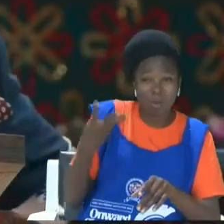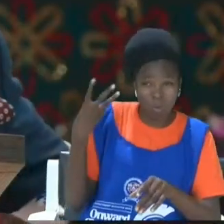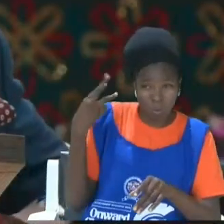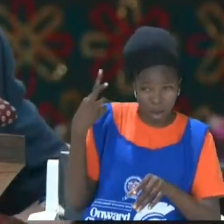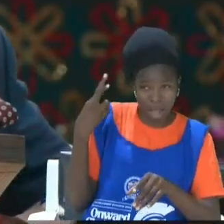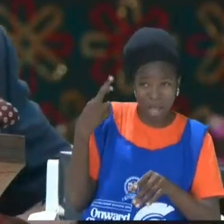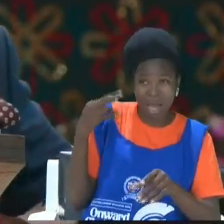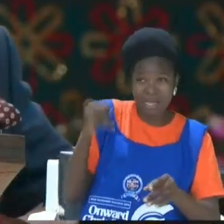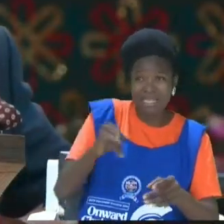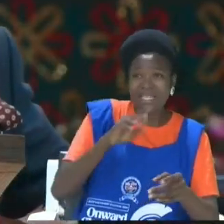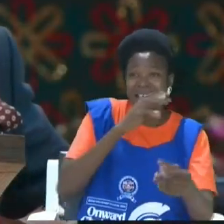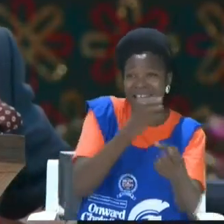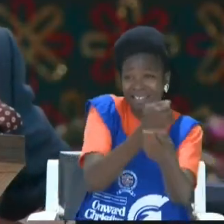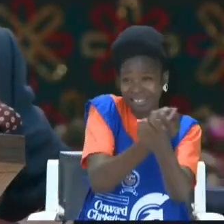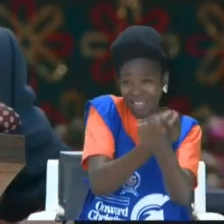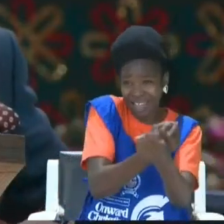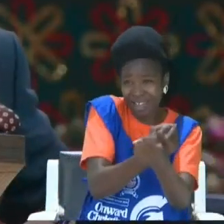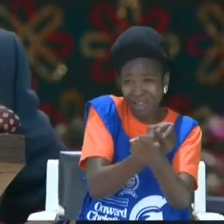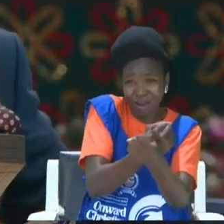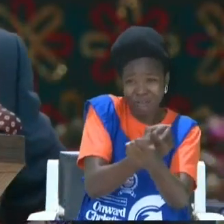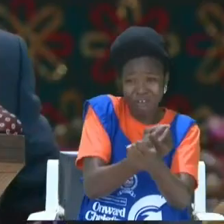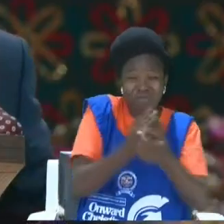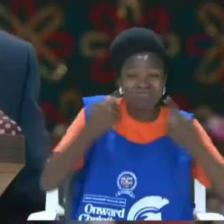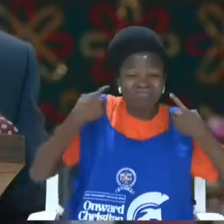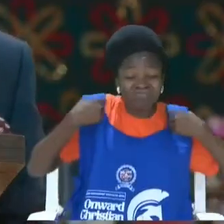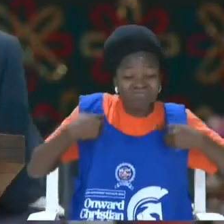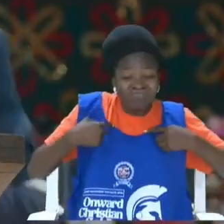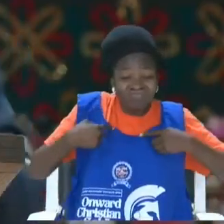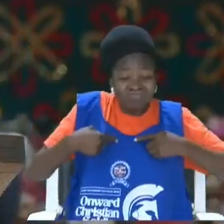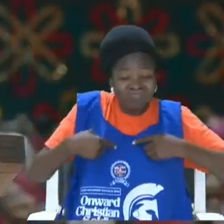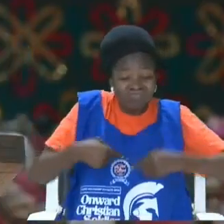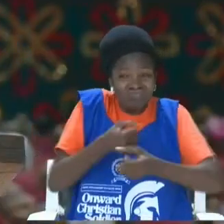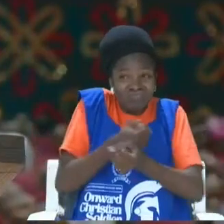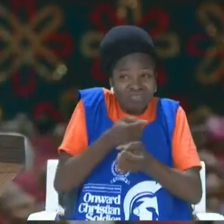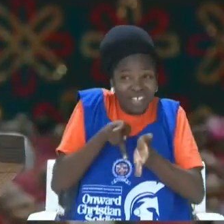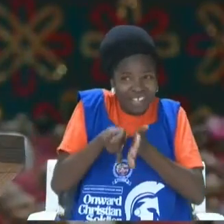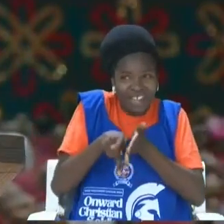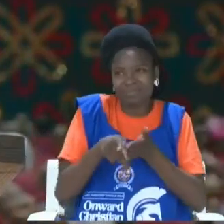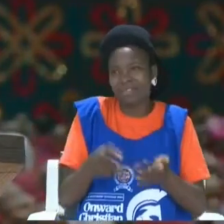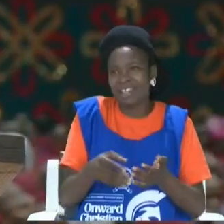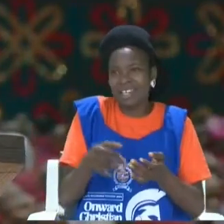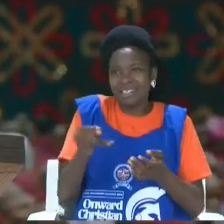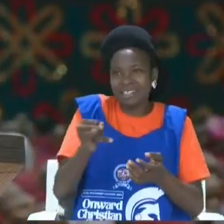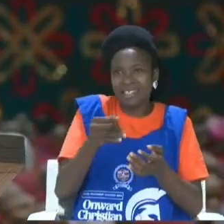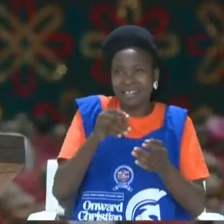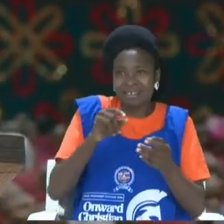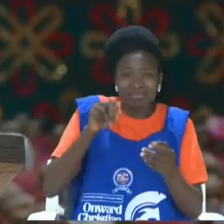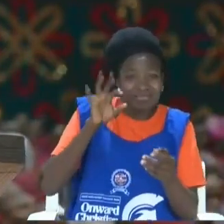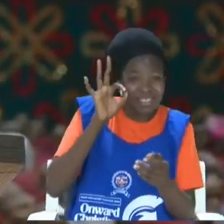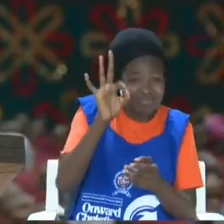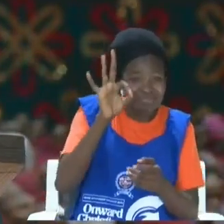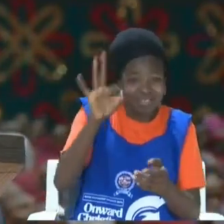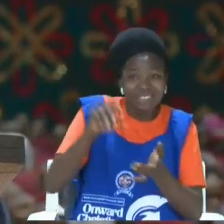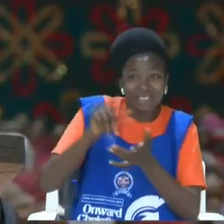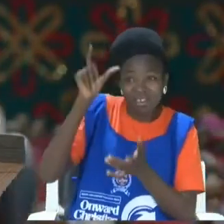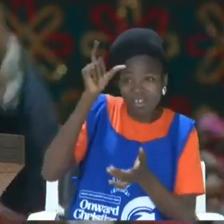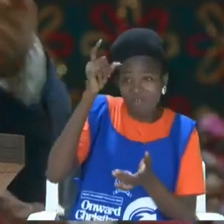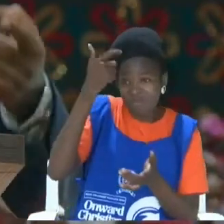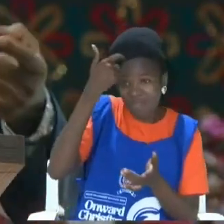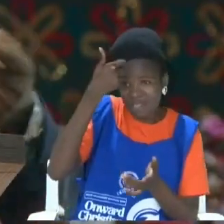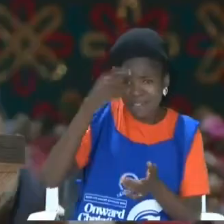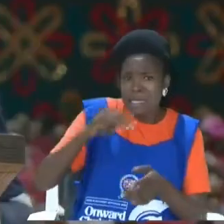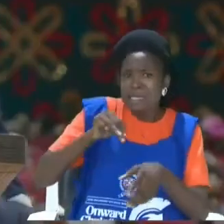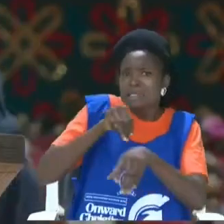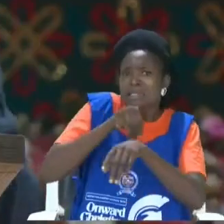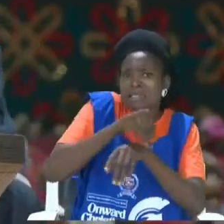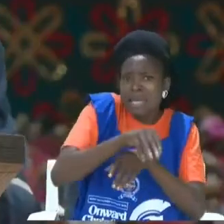being tied for execution, you know what happened? The priest that the government sent